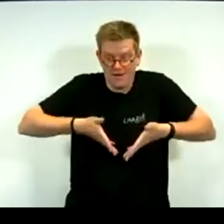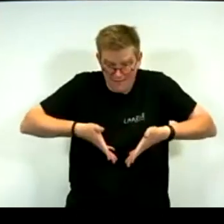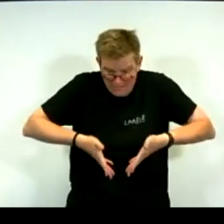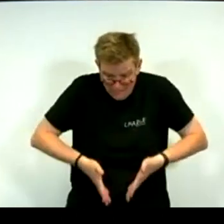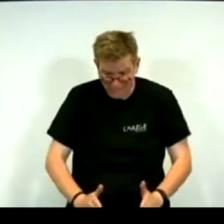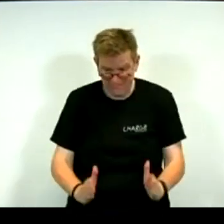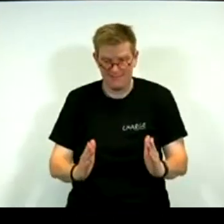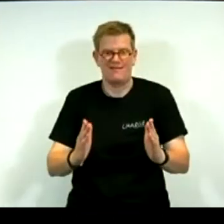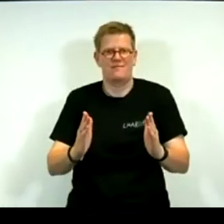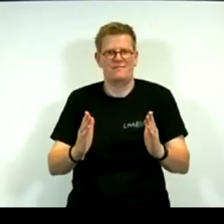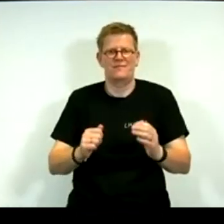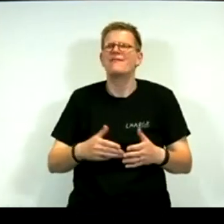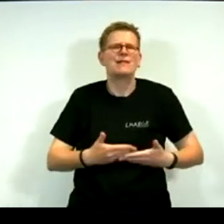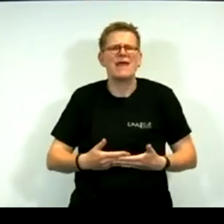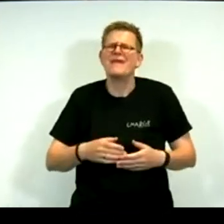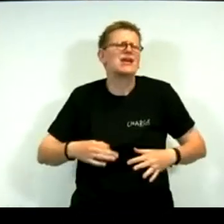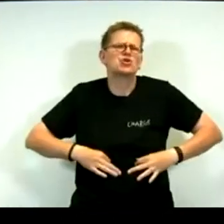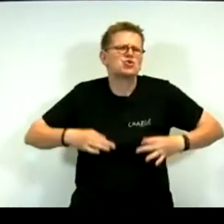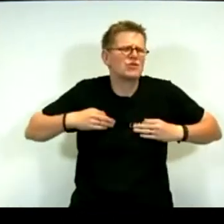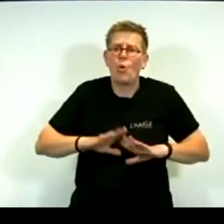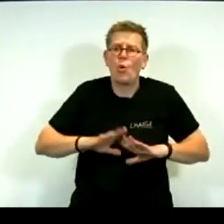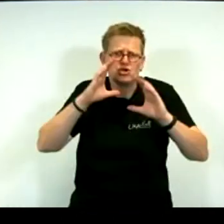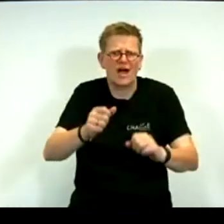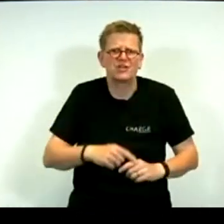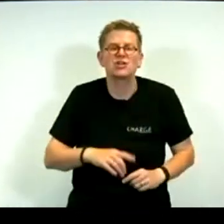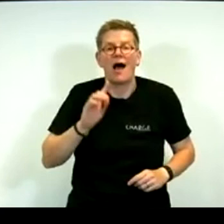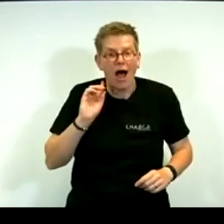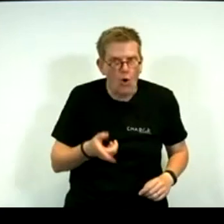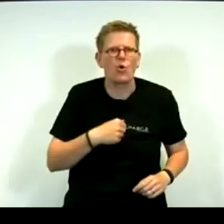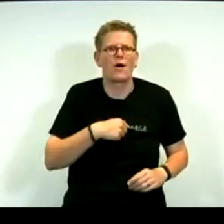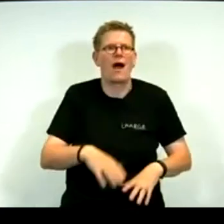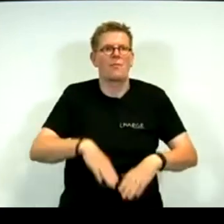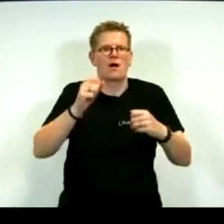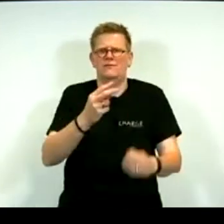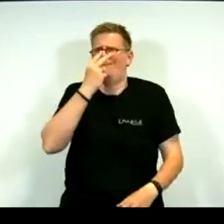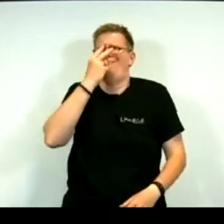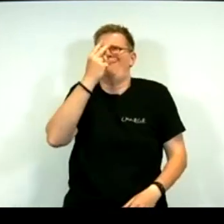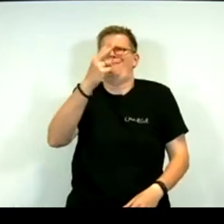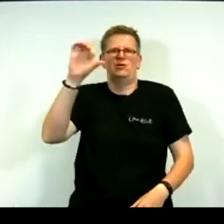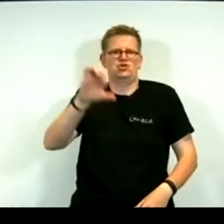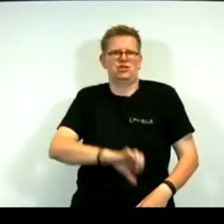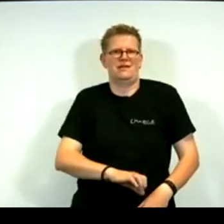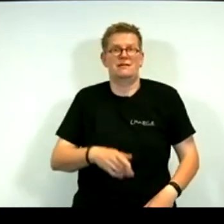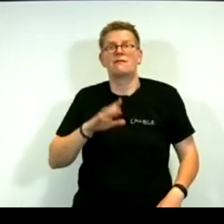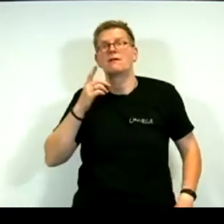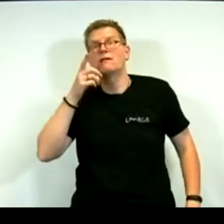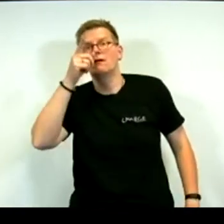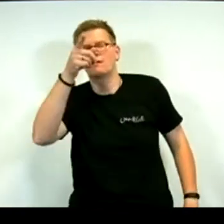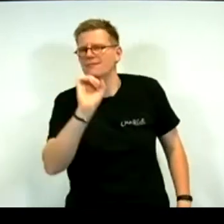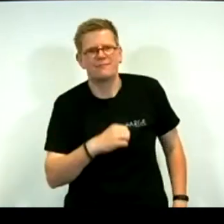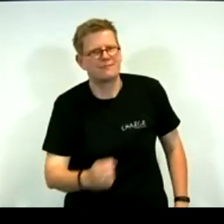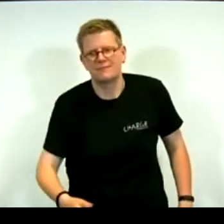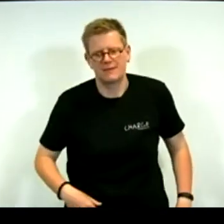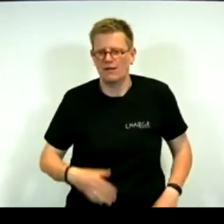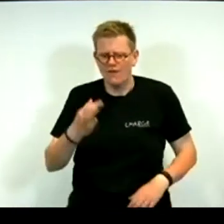baby, they have very poor vision, especially distance vision. And it takes months for